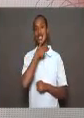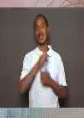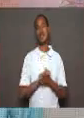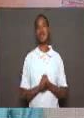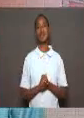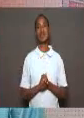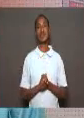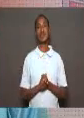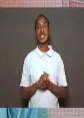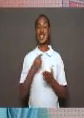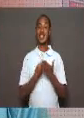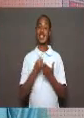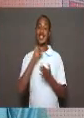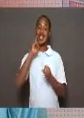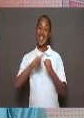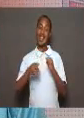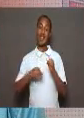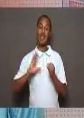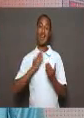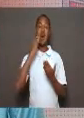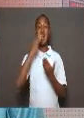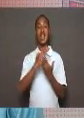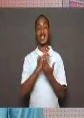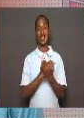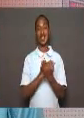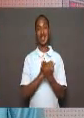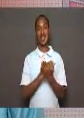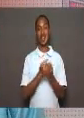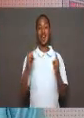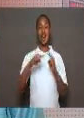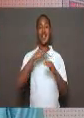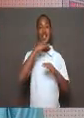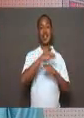acid. This brings us to the end of our lesson.